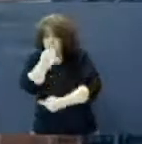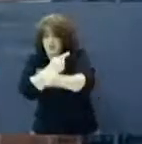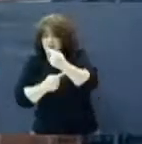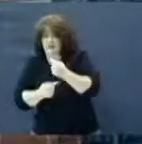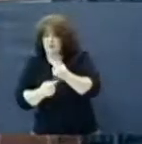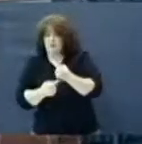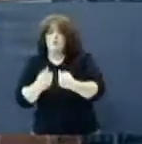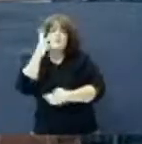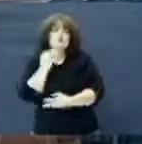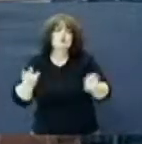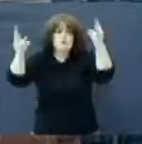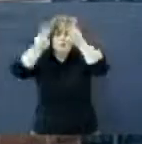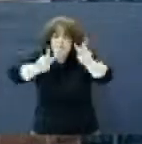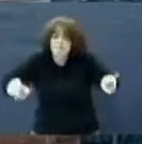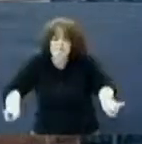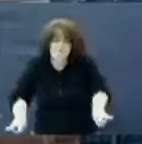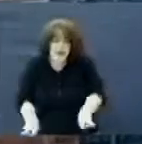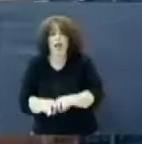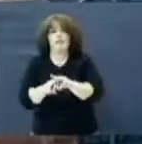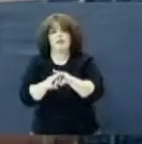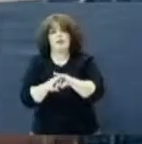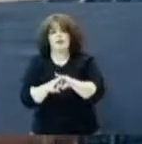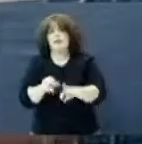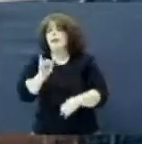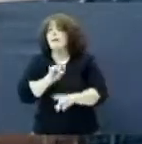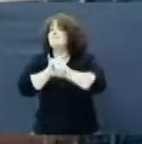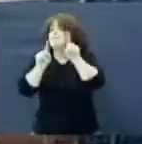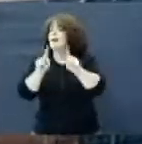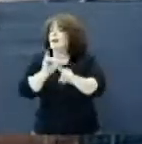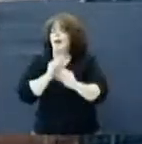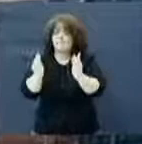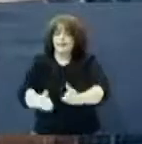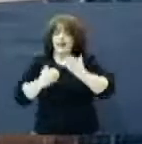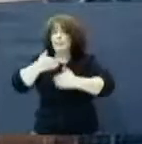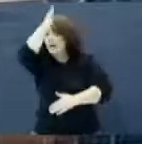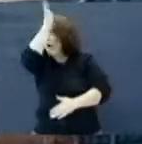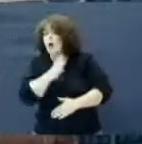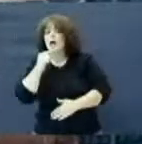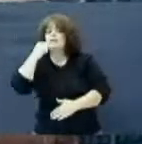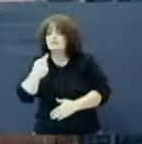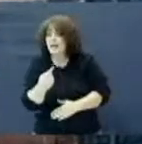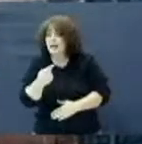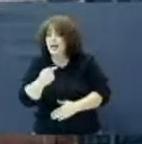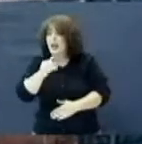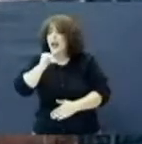through the valley of the shadow. But I'm glad that God said, I'm your helper.